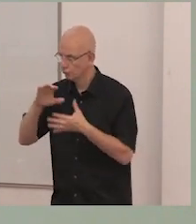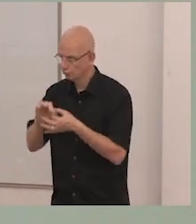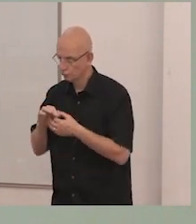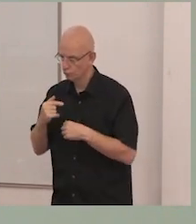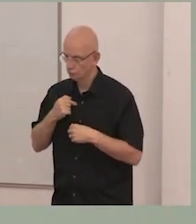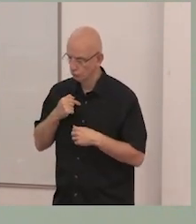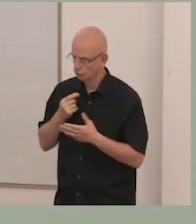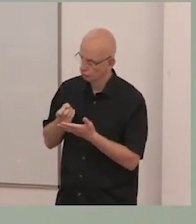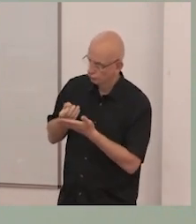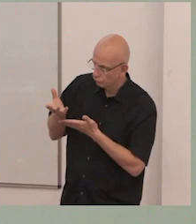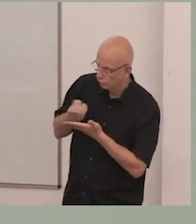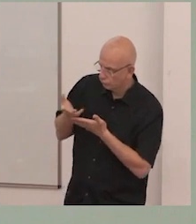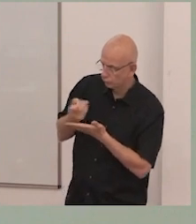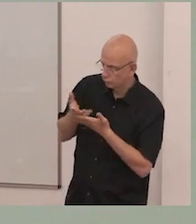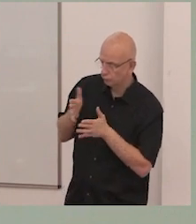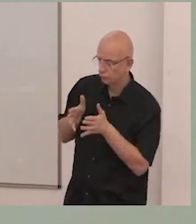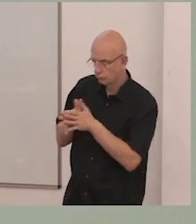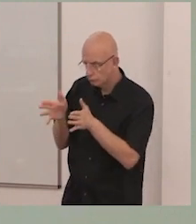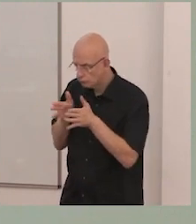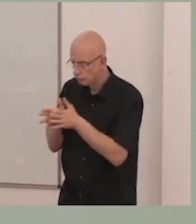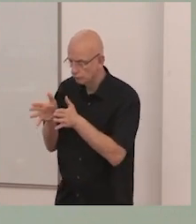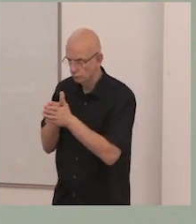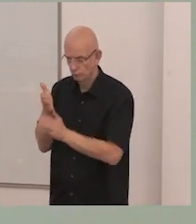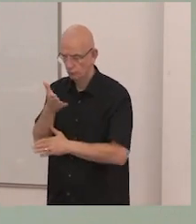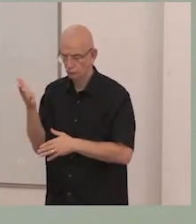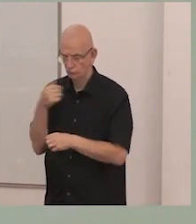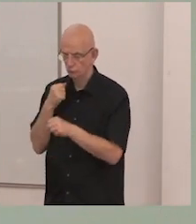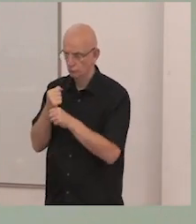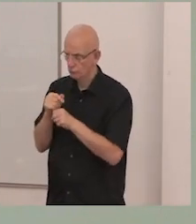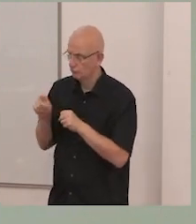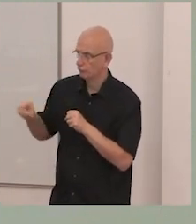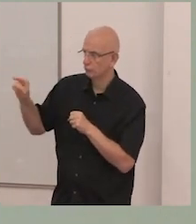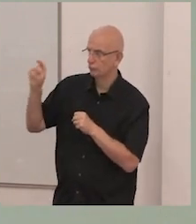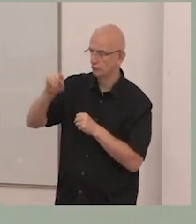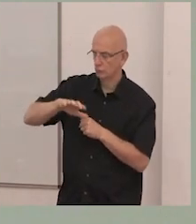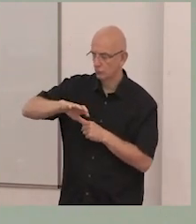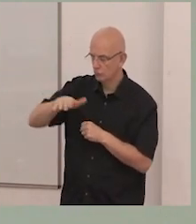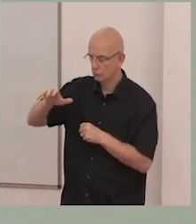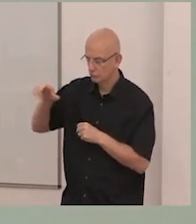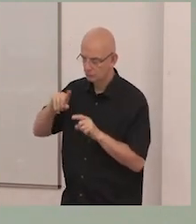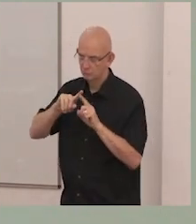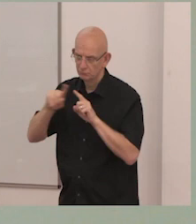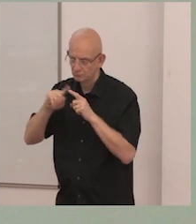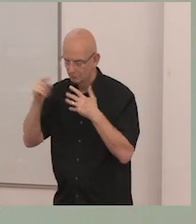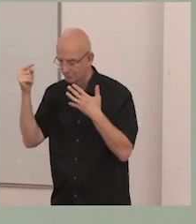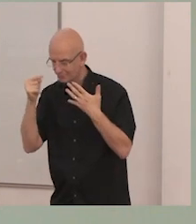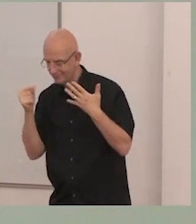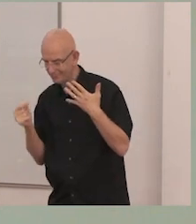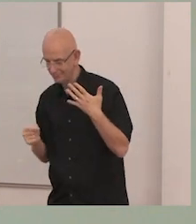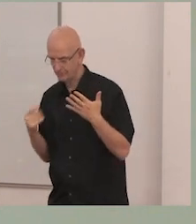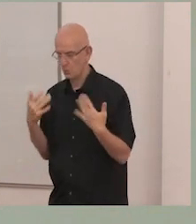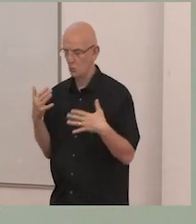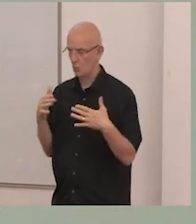countries about very peculiar things which were created in that region for different,